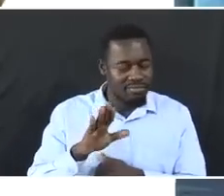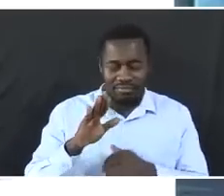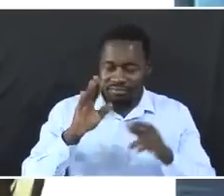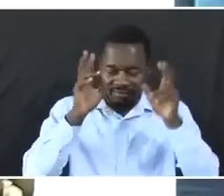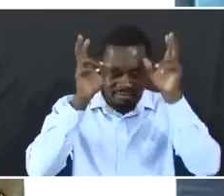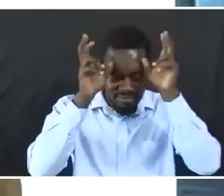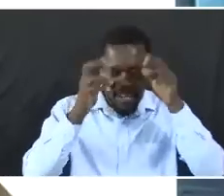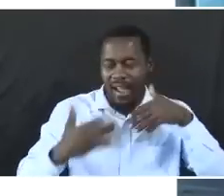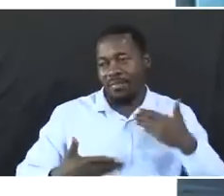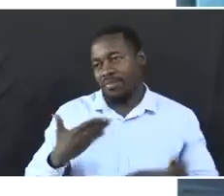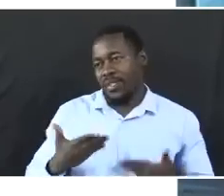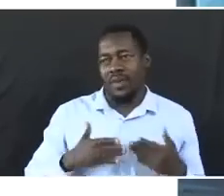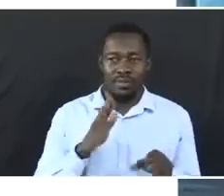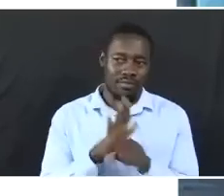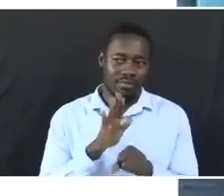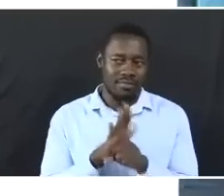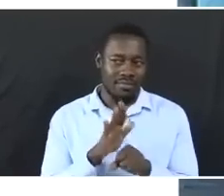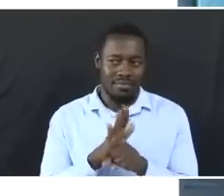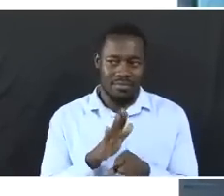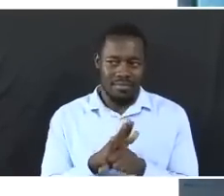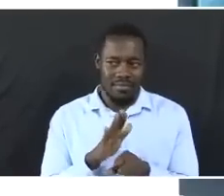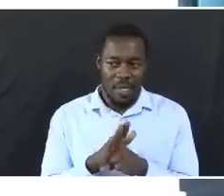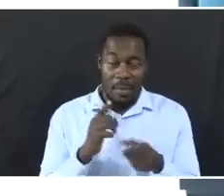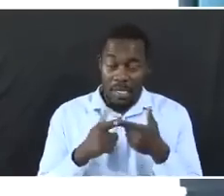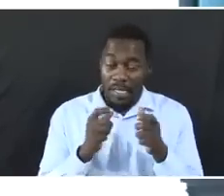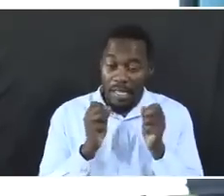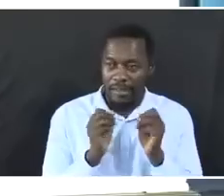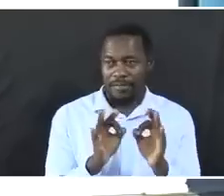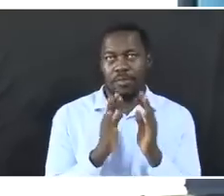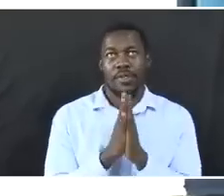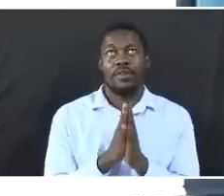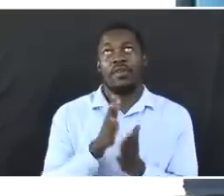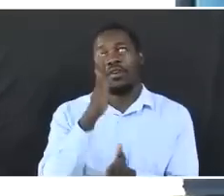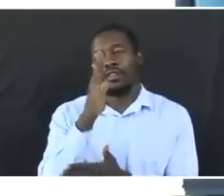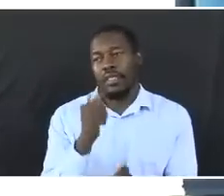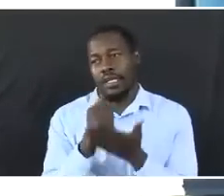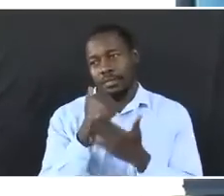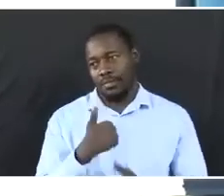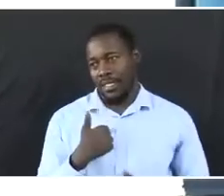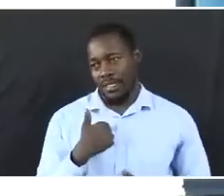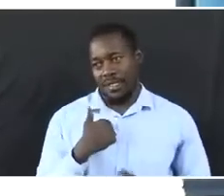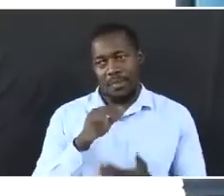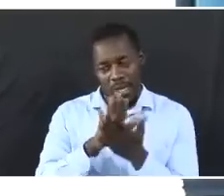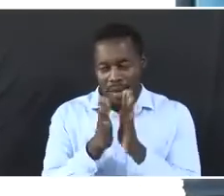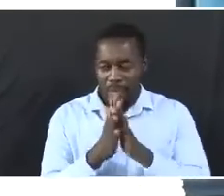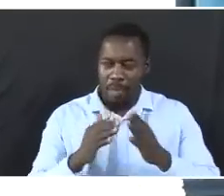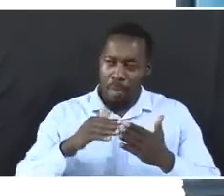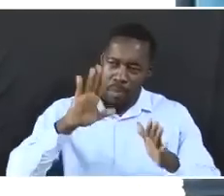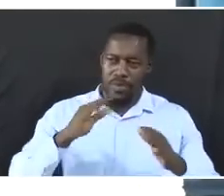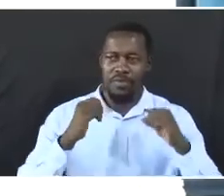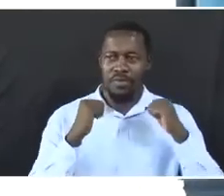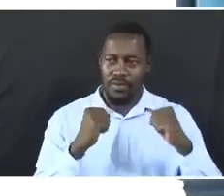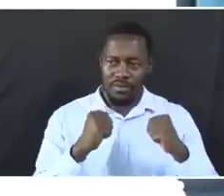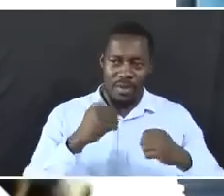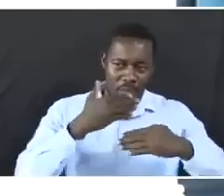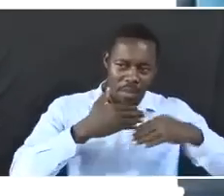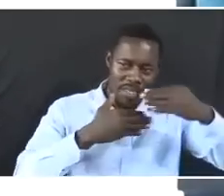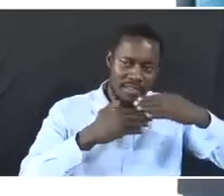everlasting arms for God to help us build strong marriages, we will all go